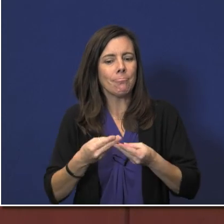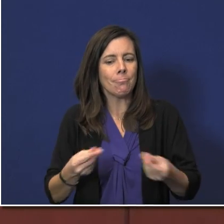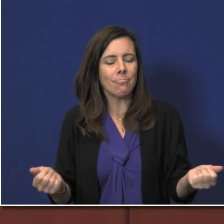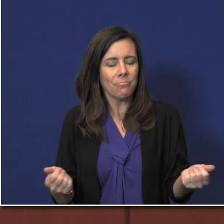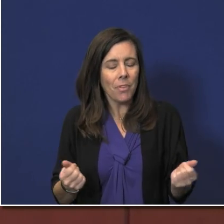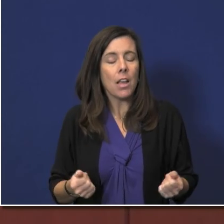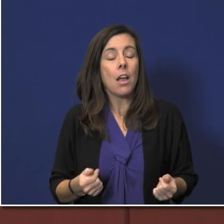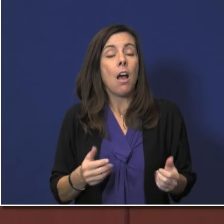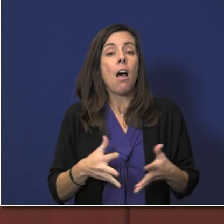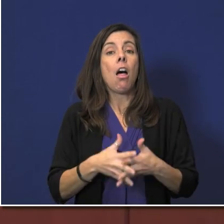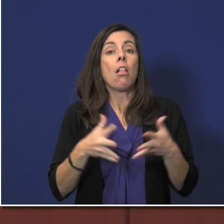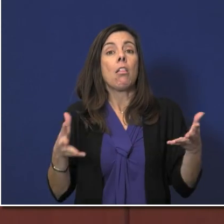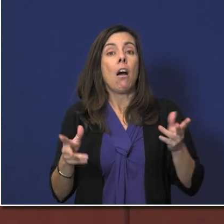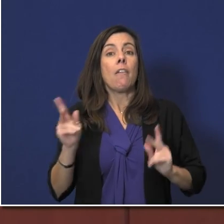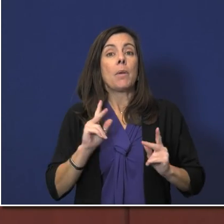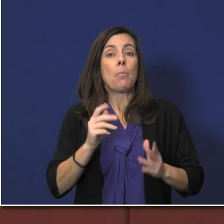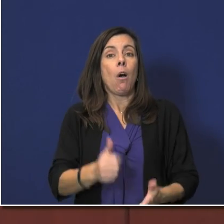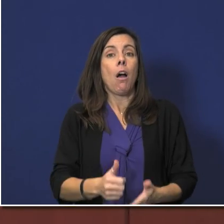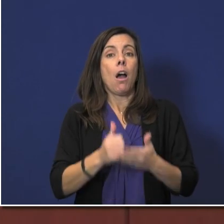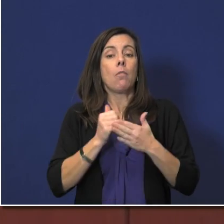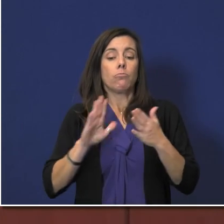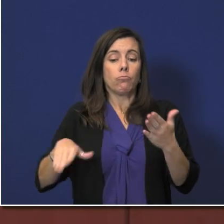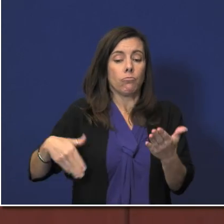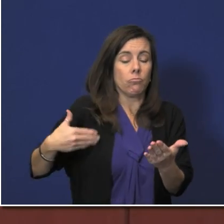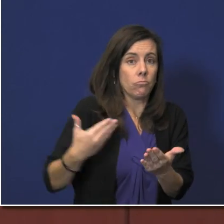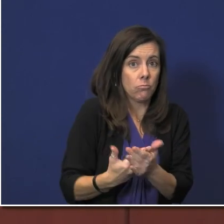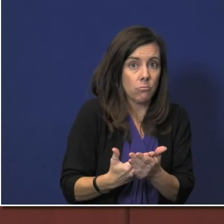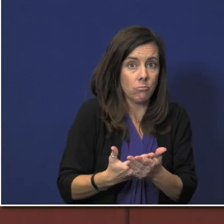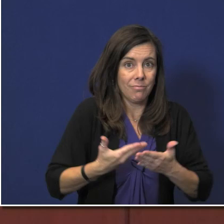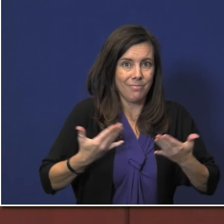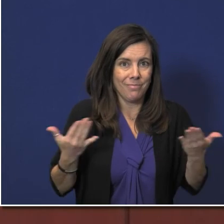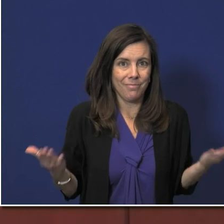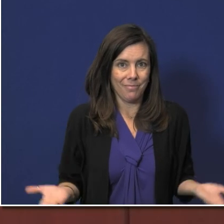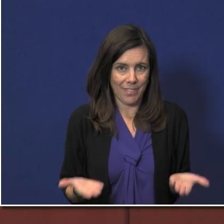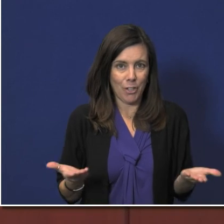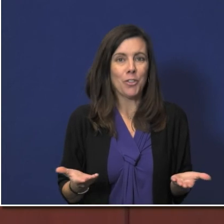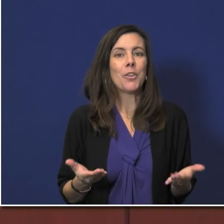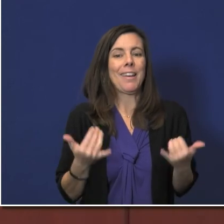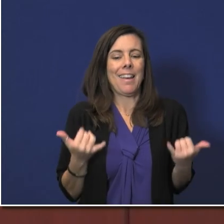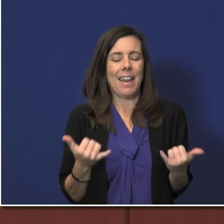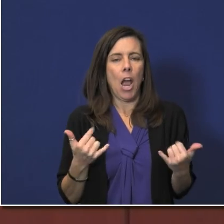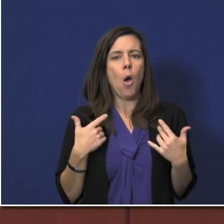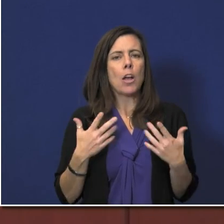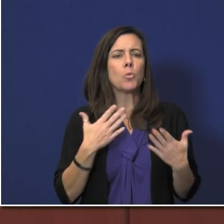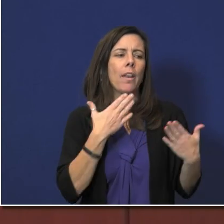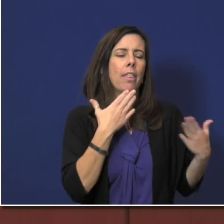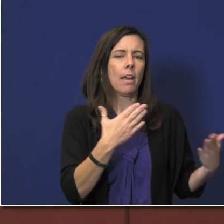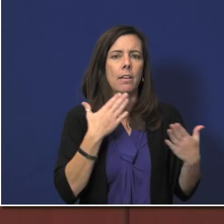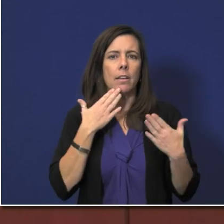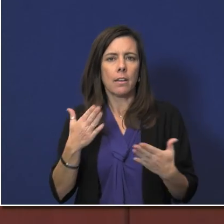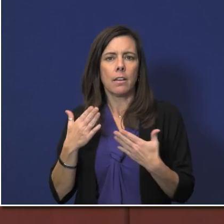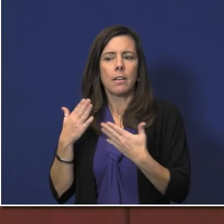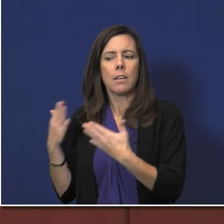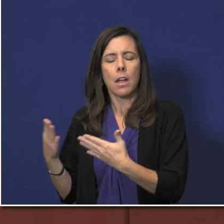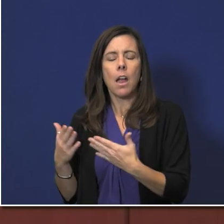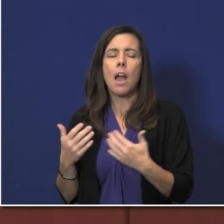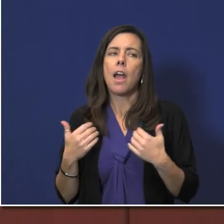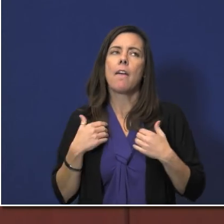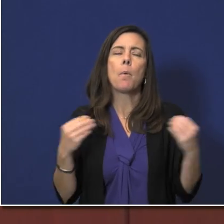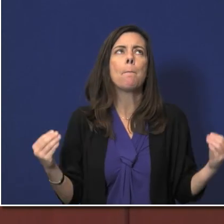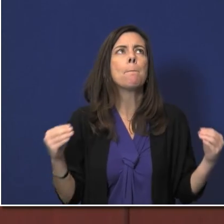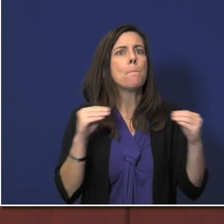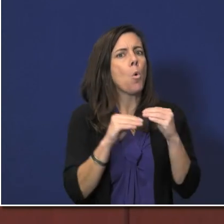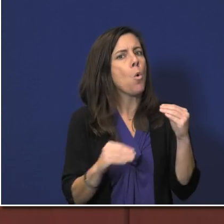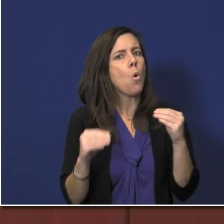to get us to this point, and just wanted to highlight those three groups of people, although there are certainly thousands